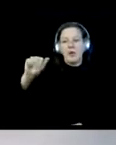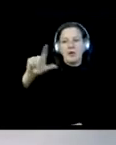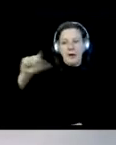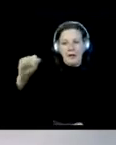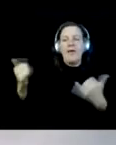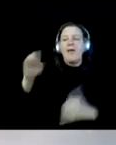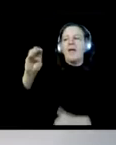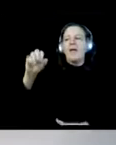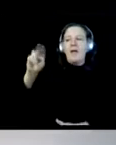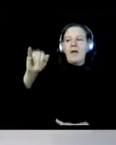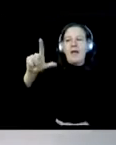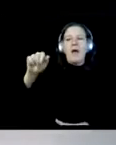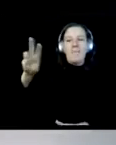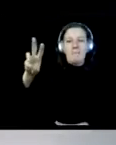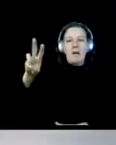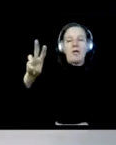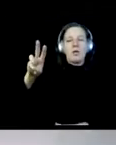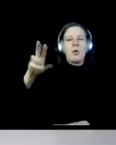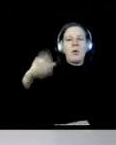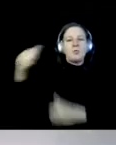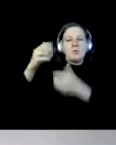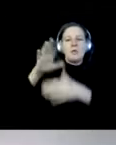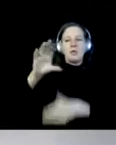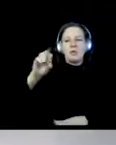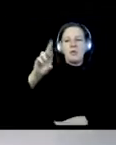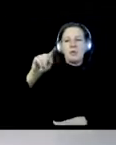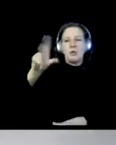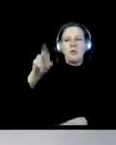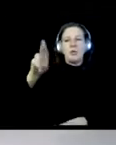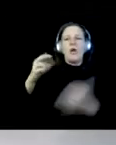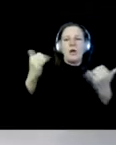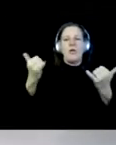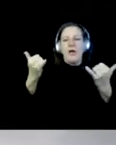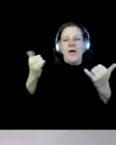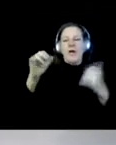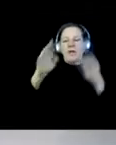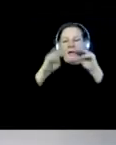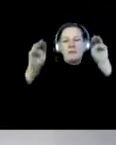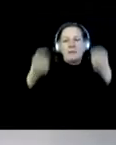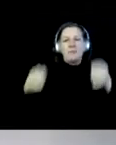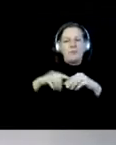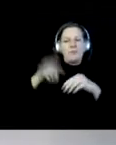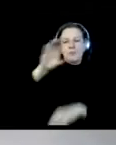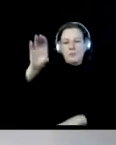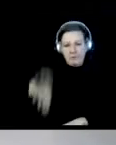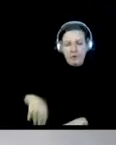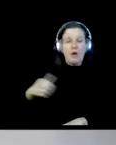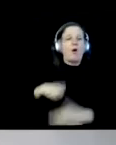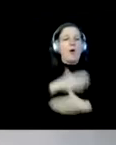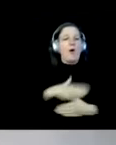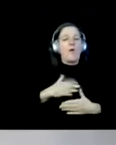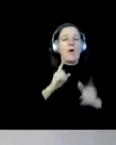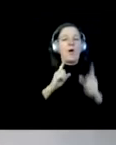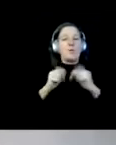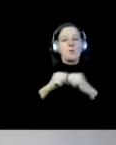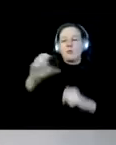Curator at the Museum of Contemporary Art Chicago. And it is my pleasure and privilege to speak with Sara Cwynar today